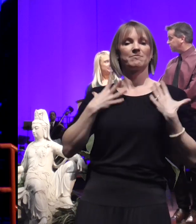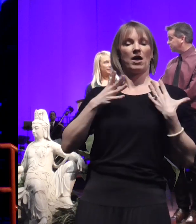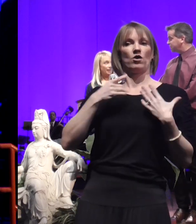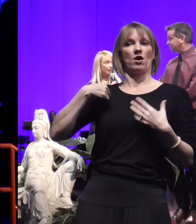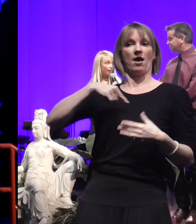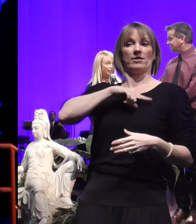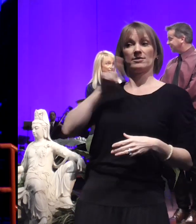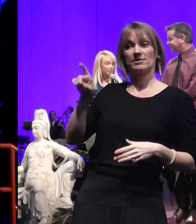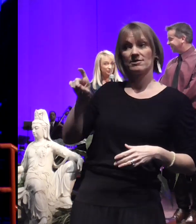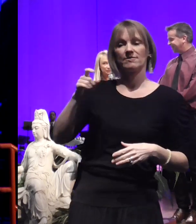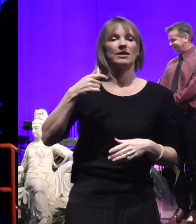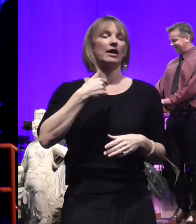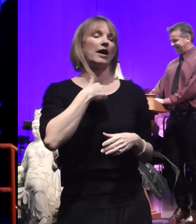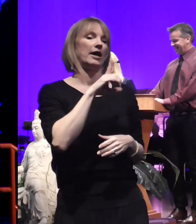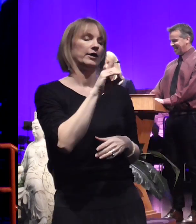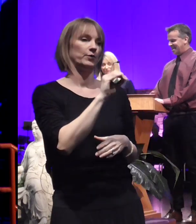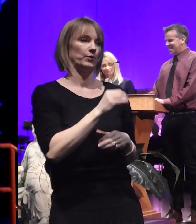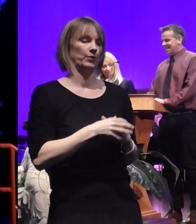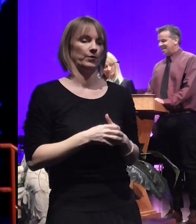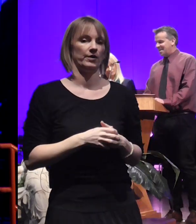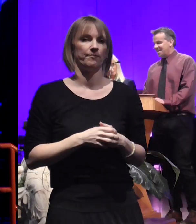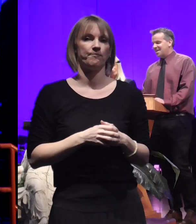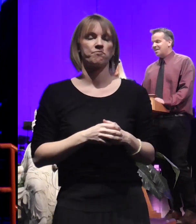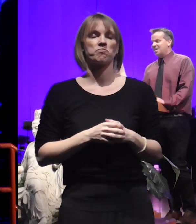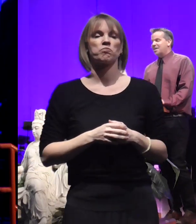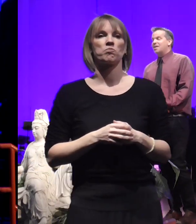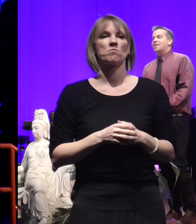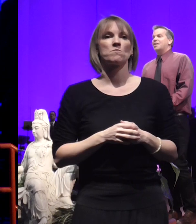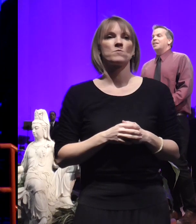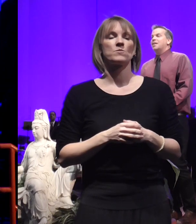inspire us? I do.